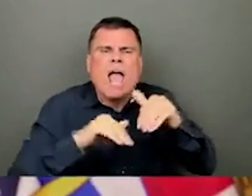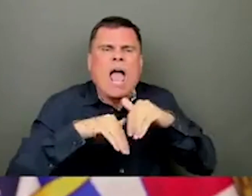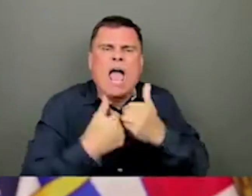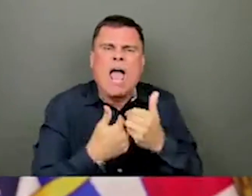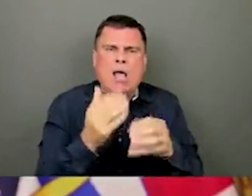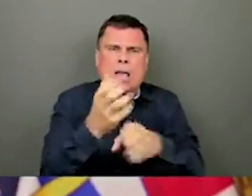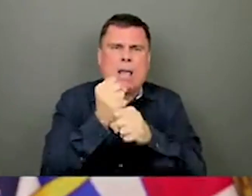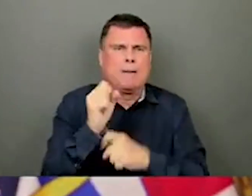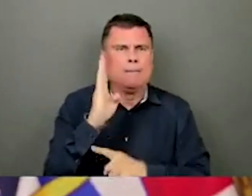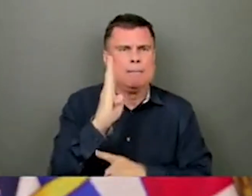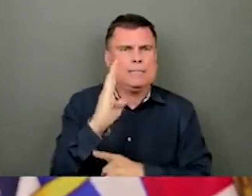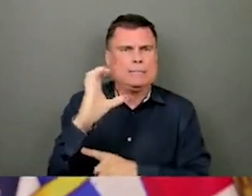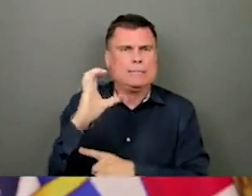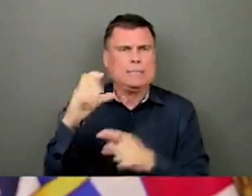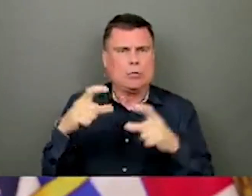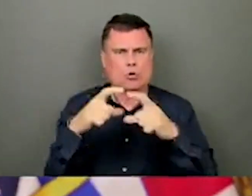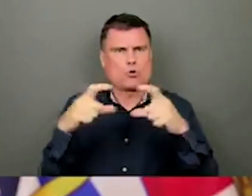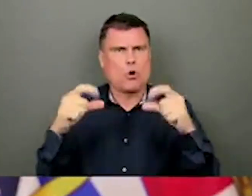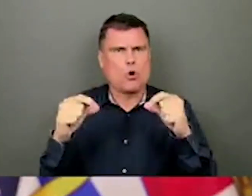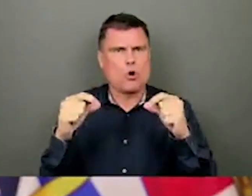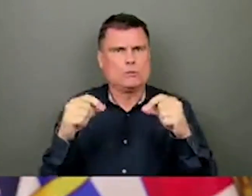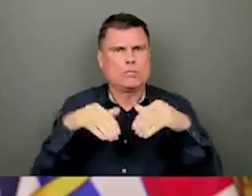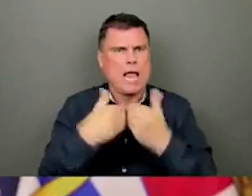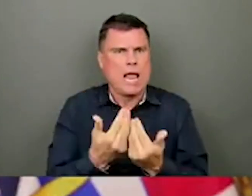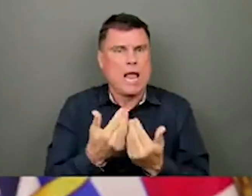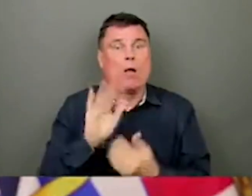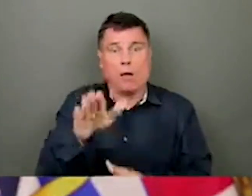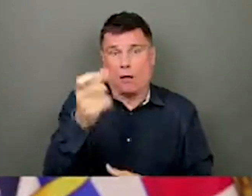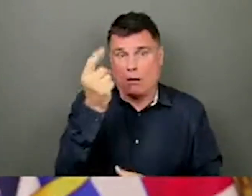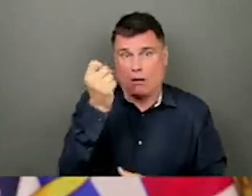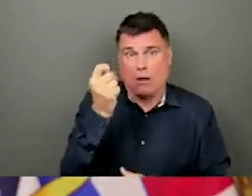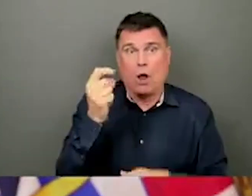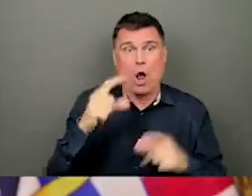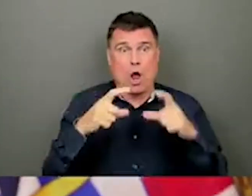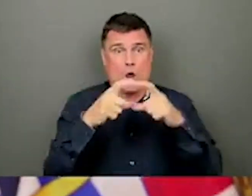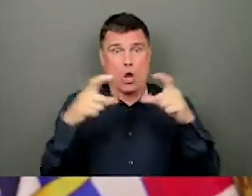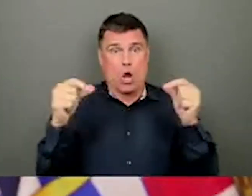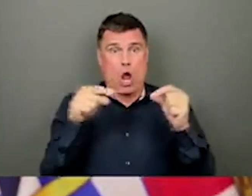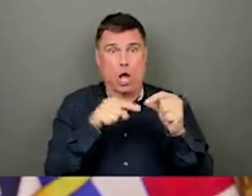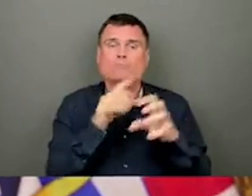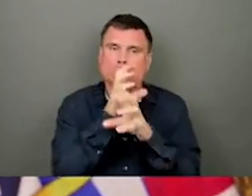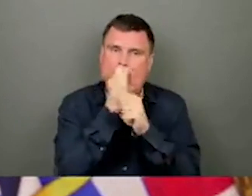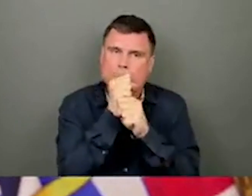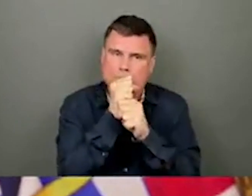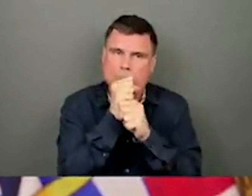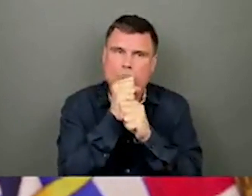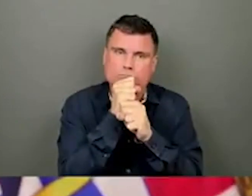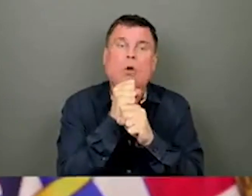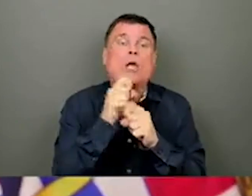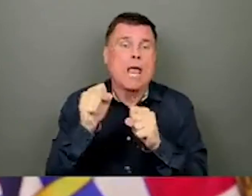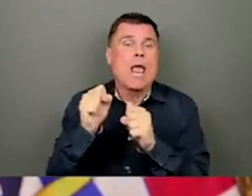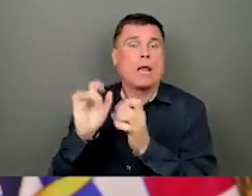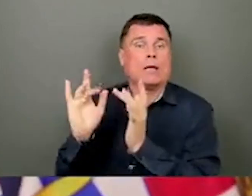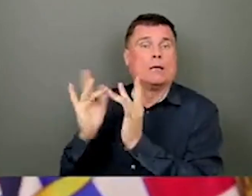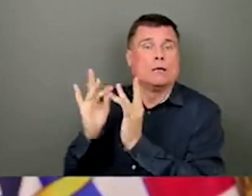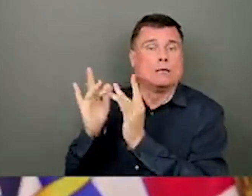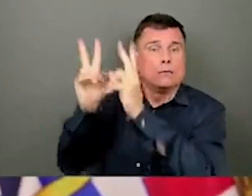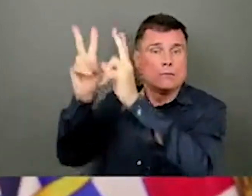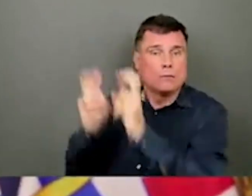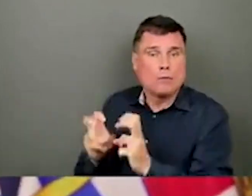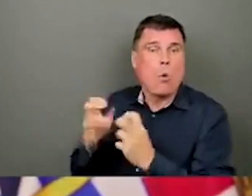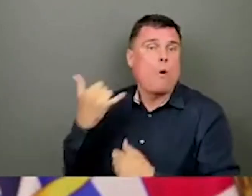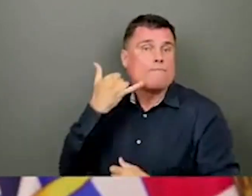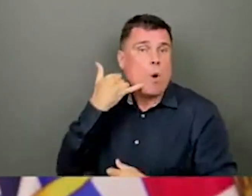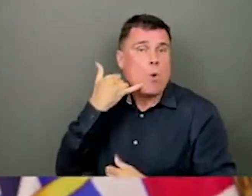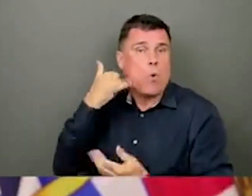just be assured it is a confidential system that will allow you to download onto your phone the card